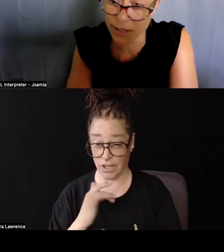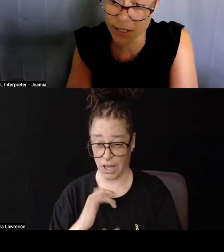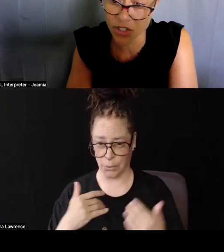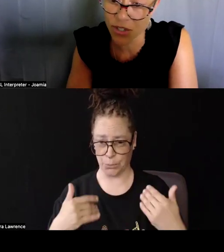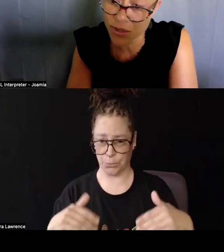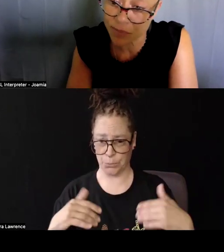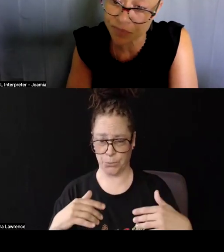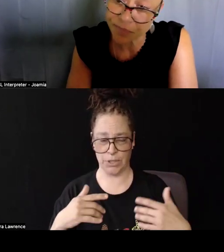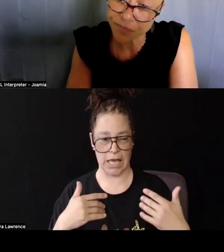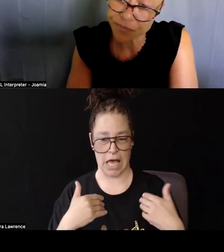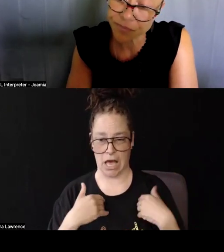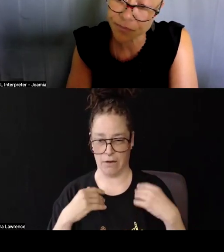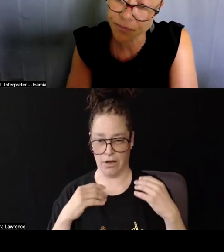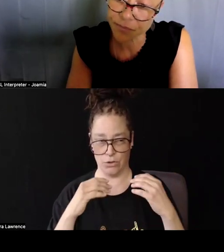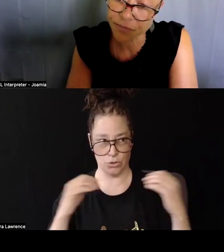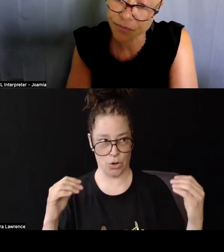role as teachers.